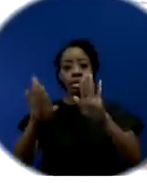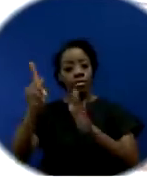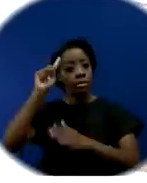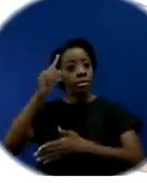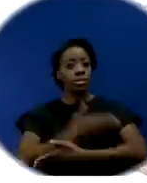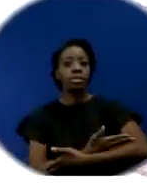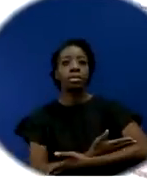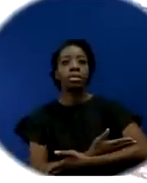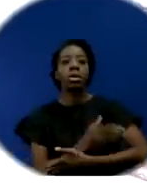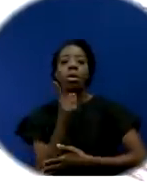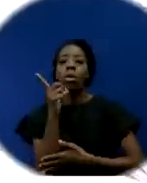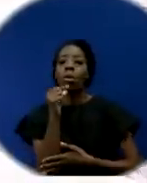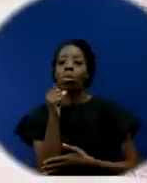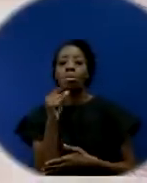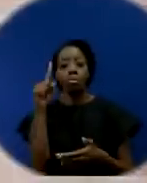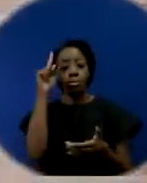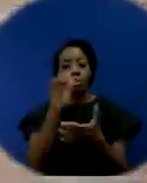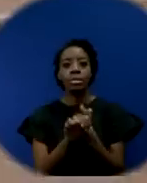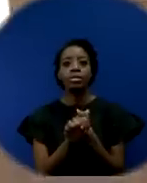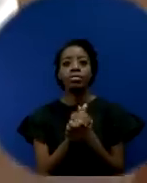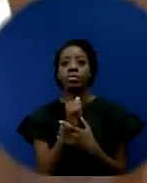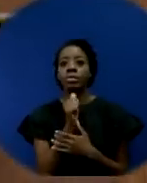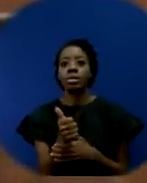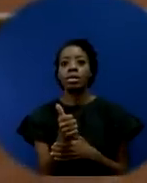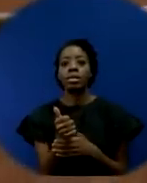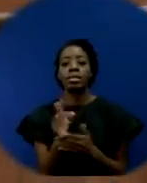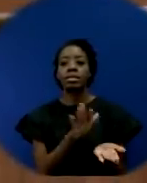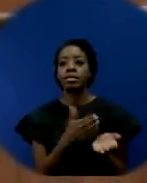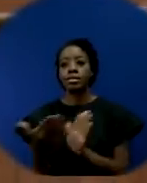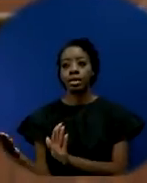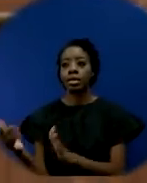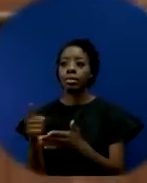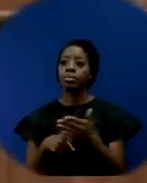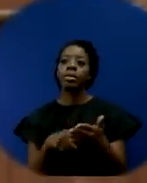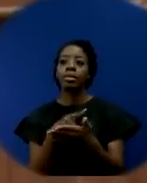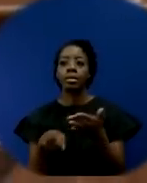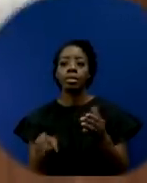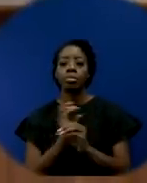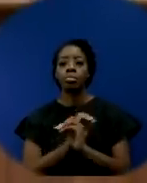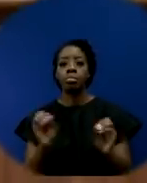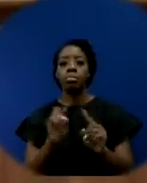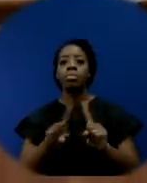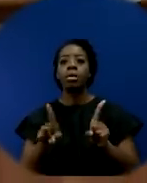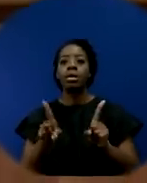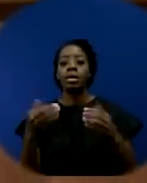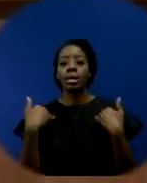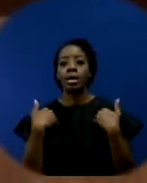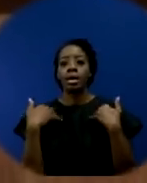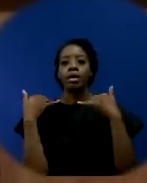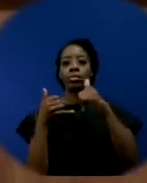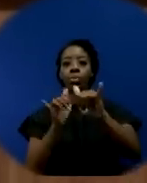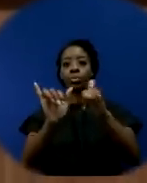that whosoever believeth in him should not perish, but have everlasting life. Let's sing together.